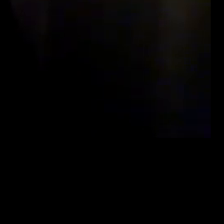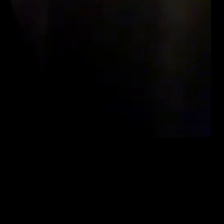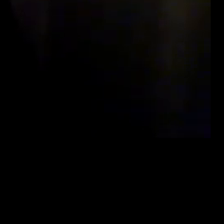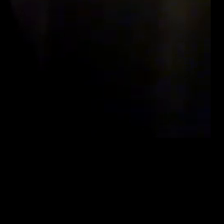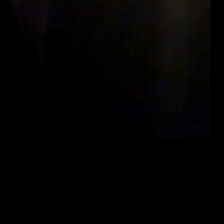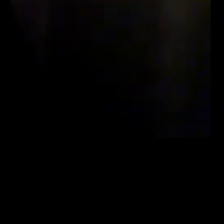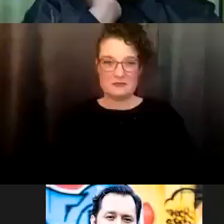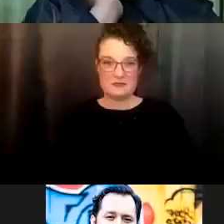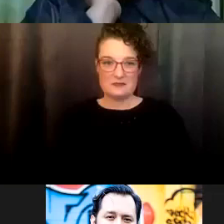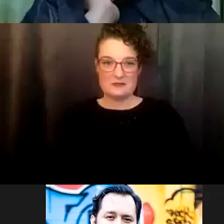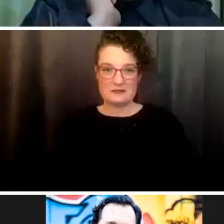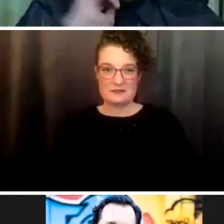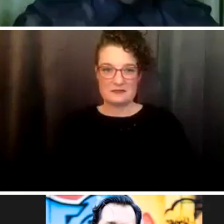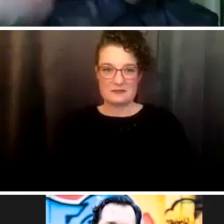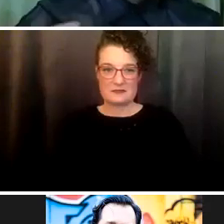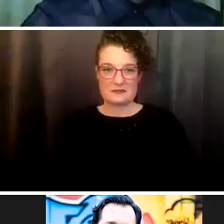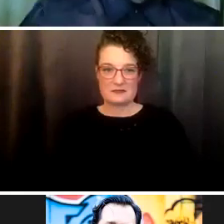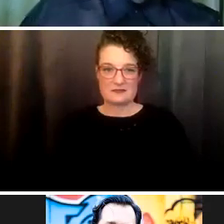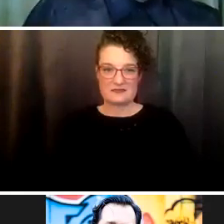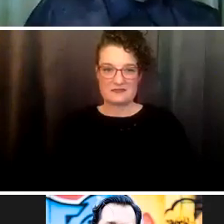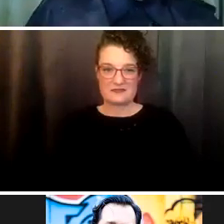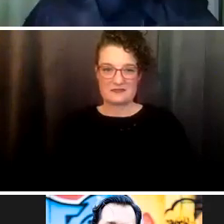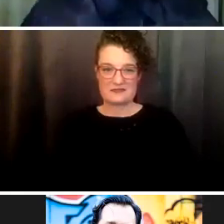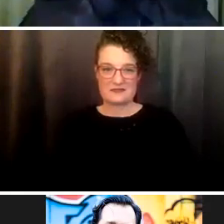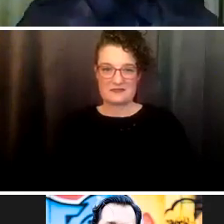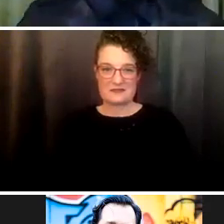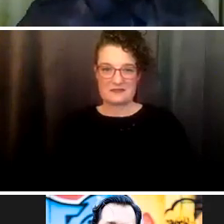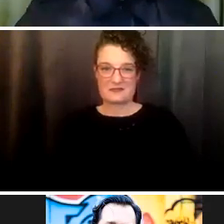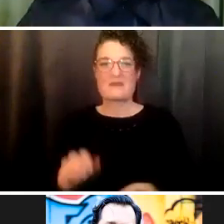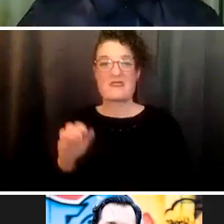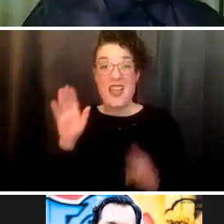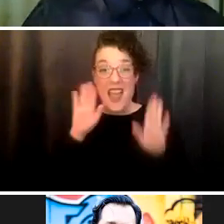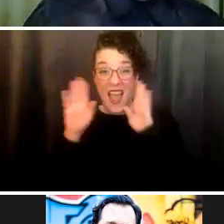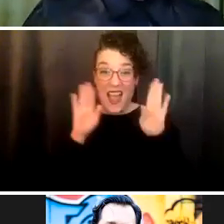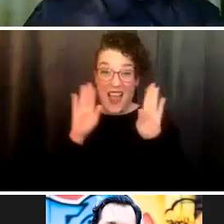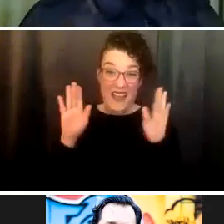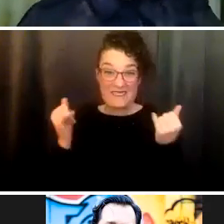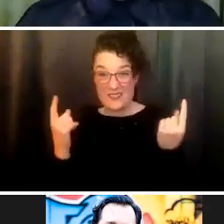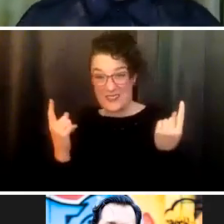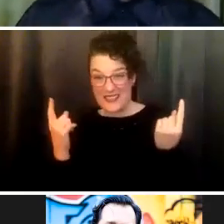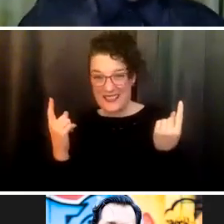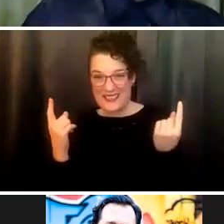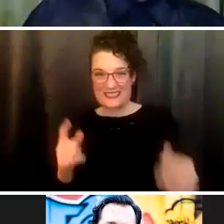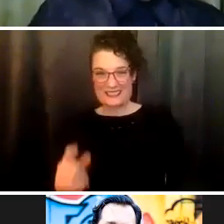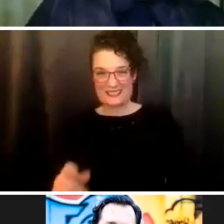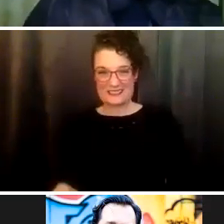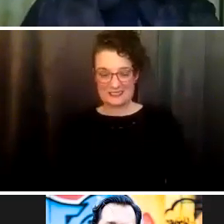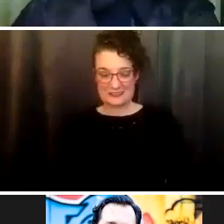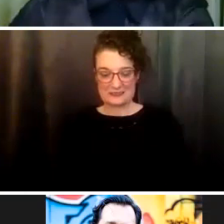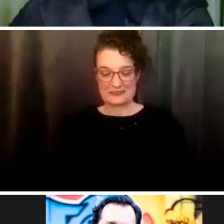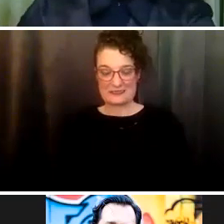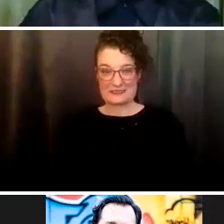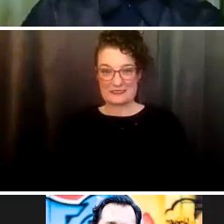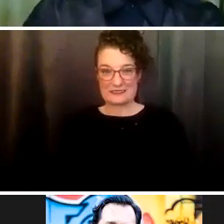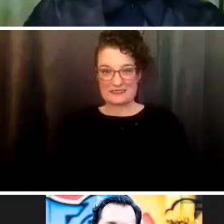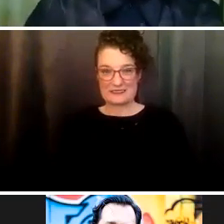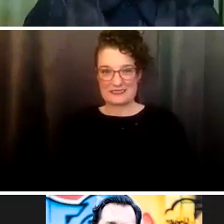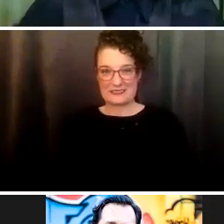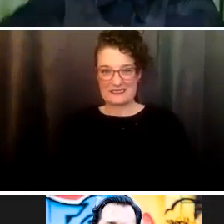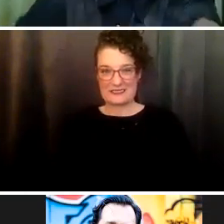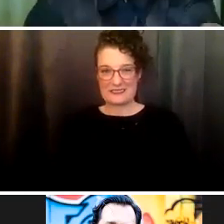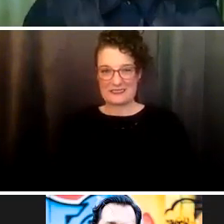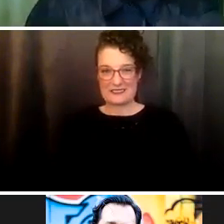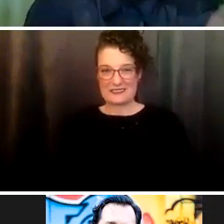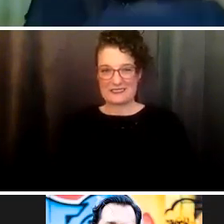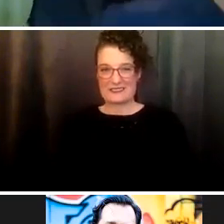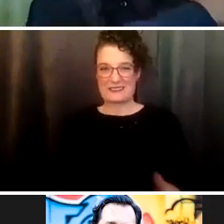Hi, Ess. Hello. Hi, everyone. This print came out